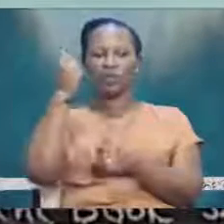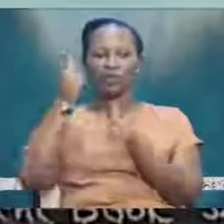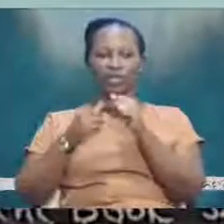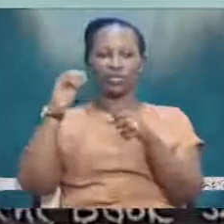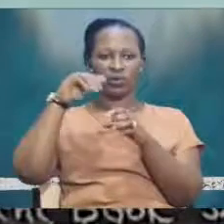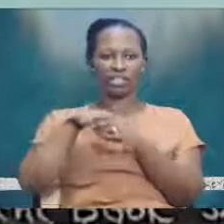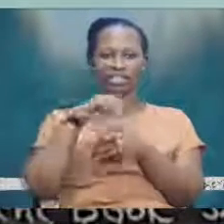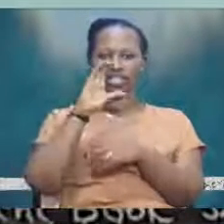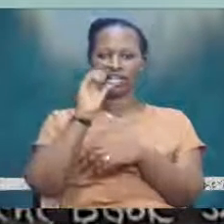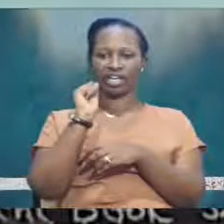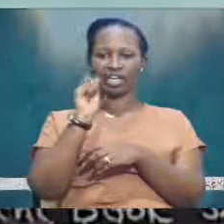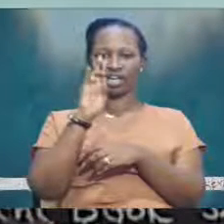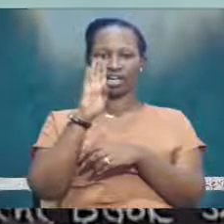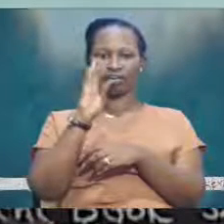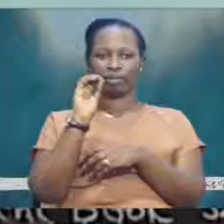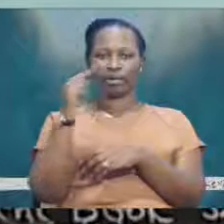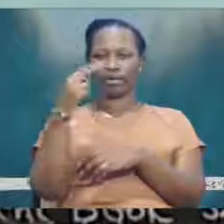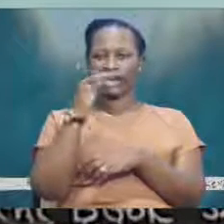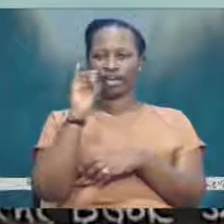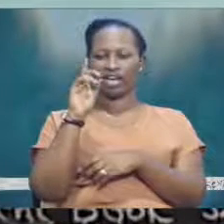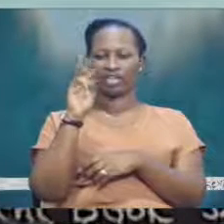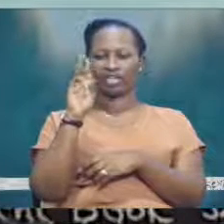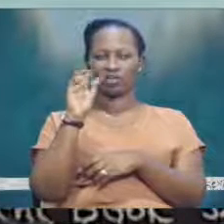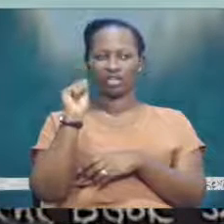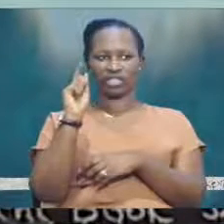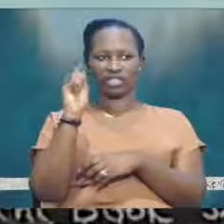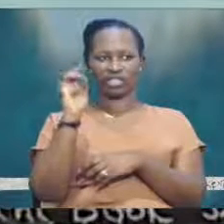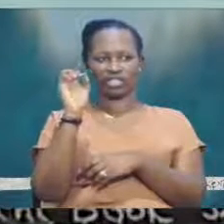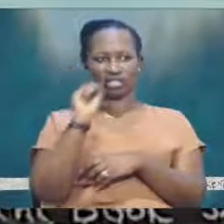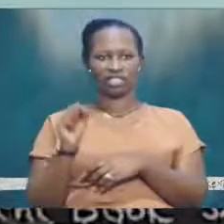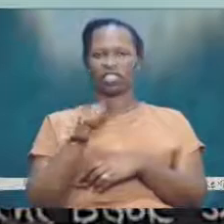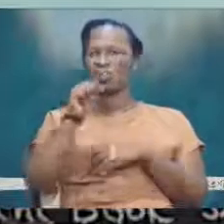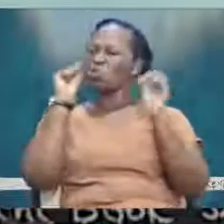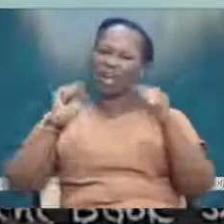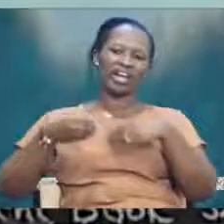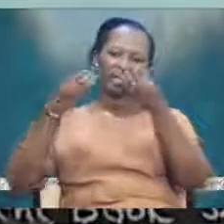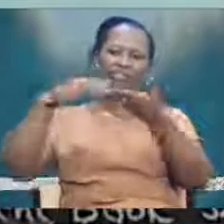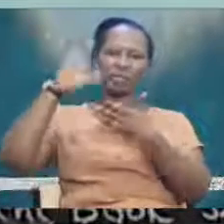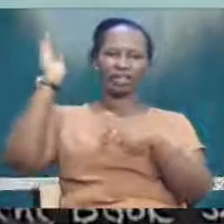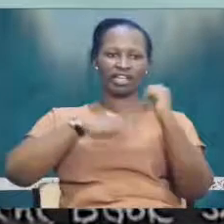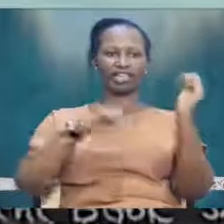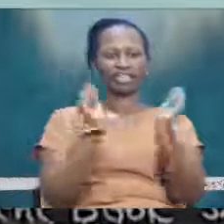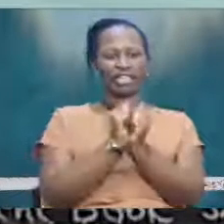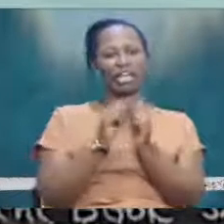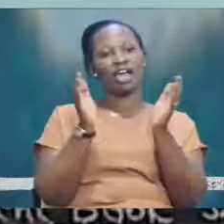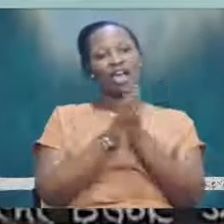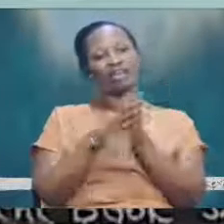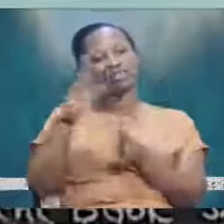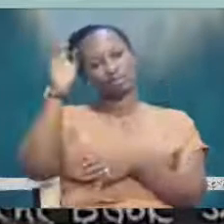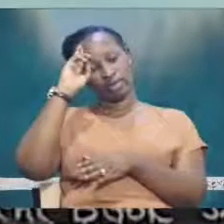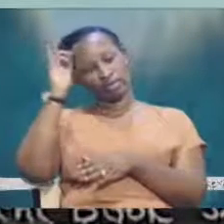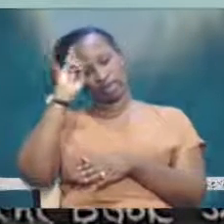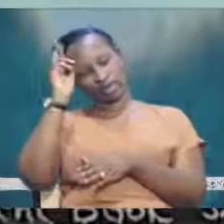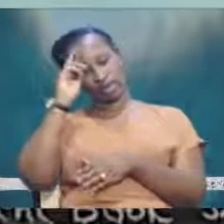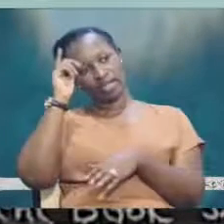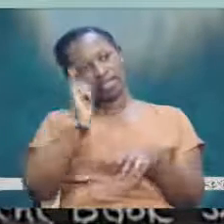which contain carbohydrates. Here, you can even give more than 10. And remember, when you are